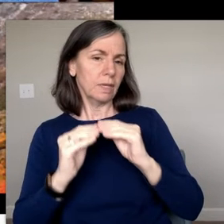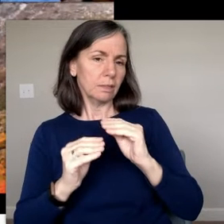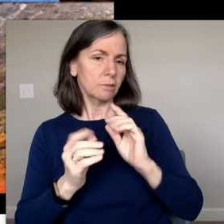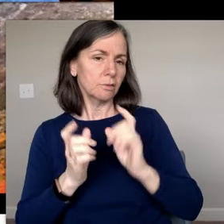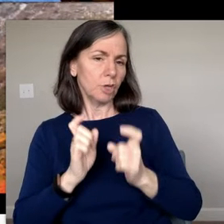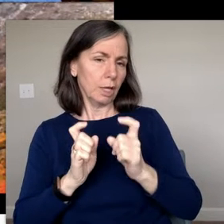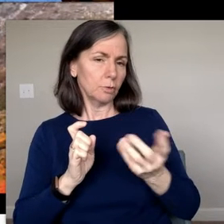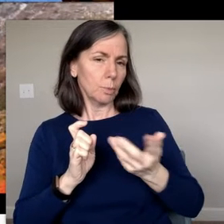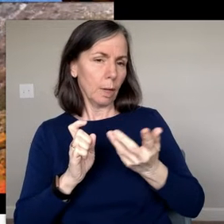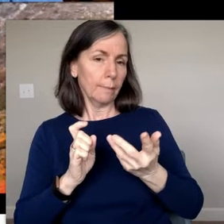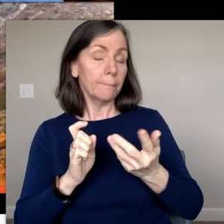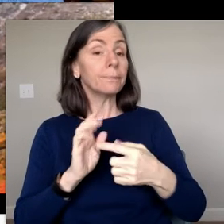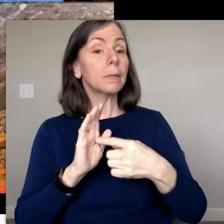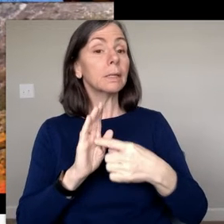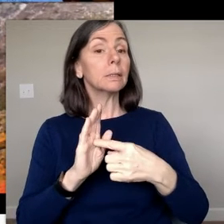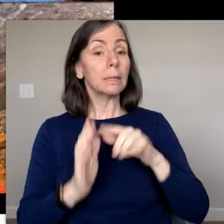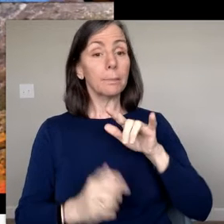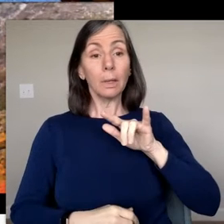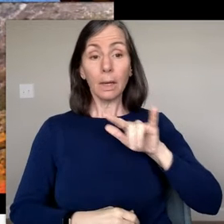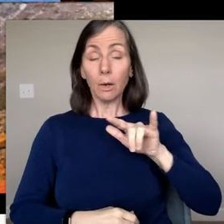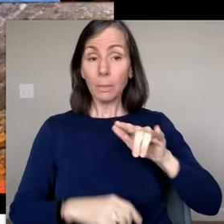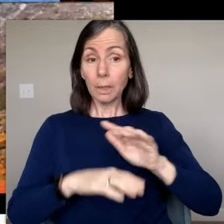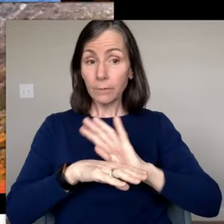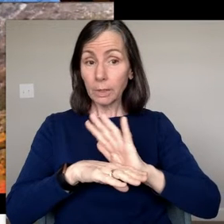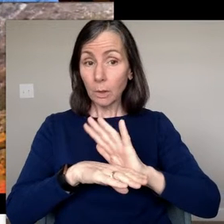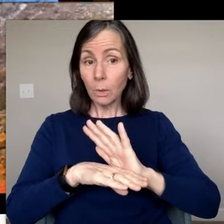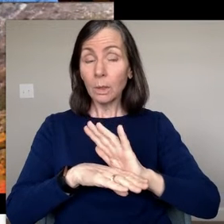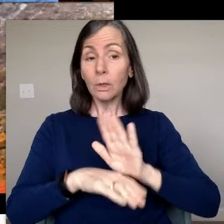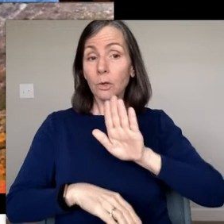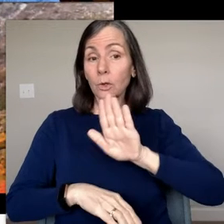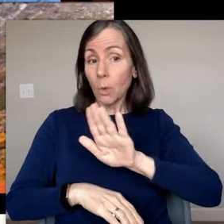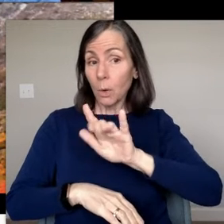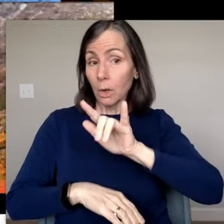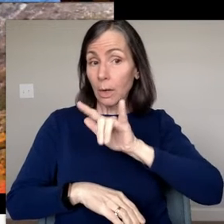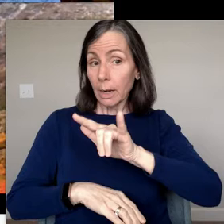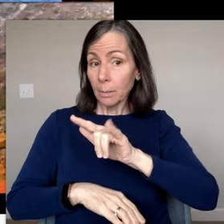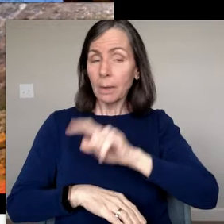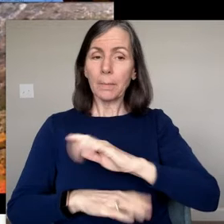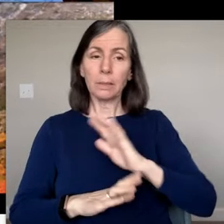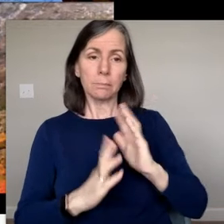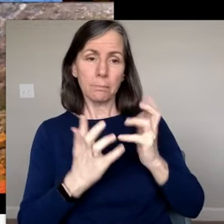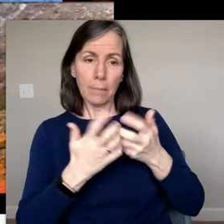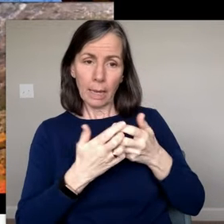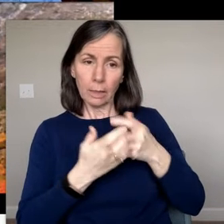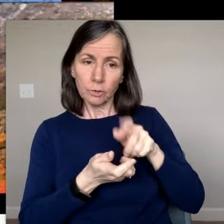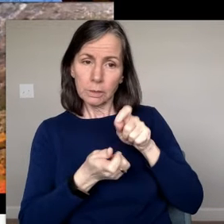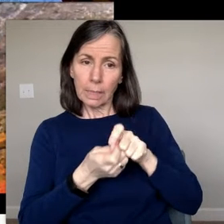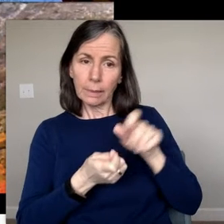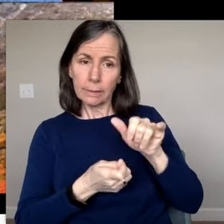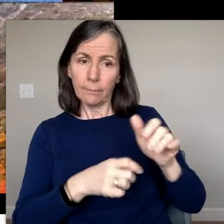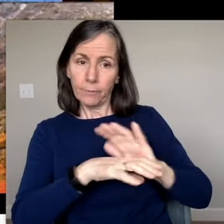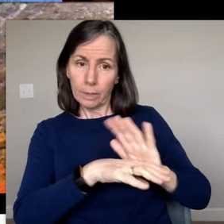video, we needed you to make an airplane that matched the one in the video for you to get full credit for doing